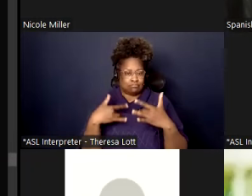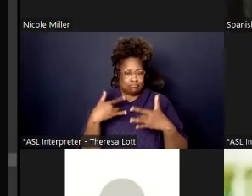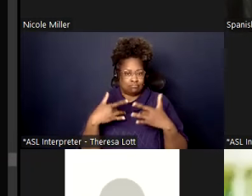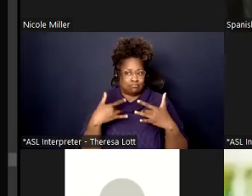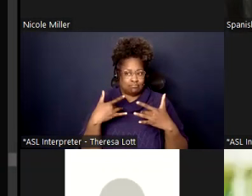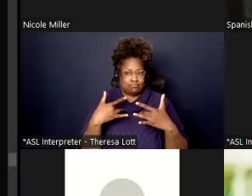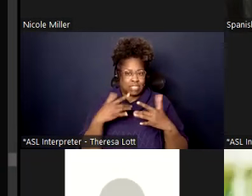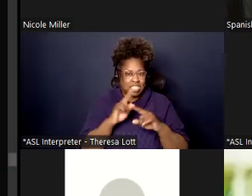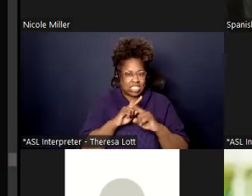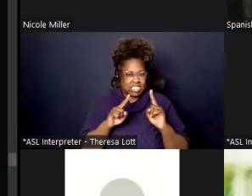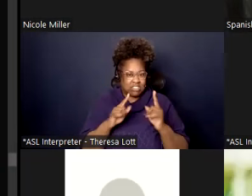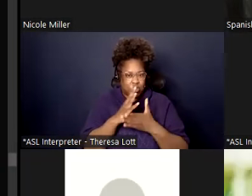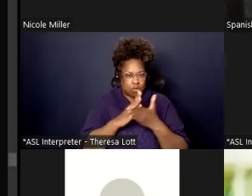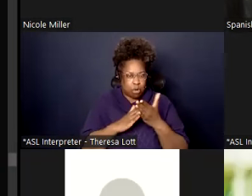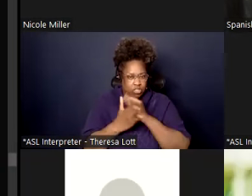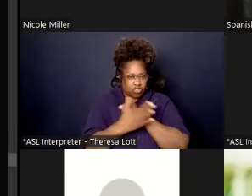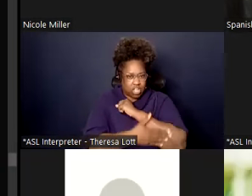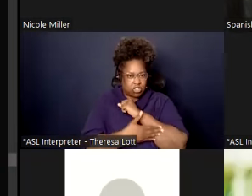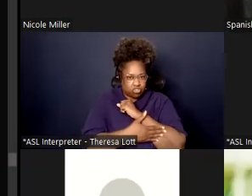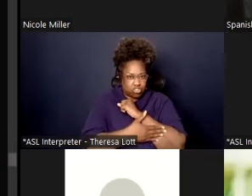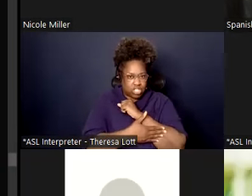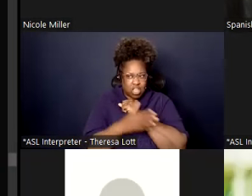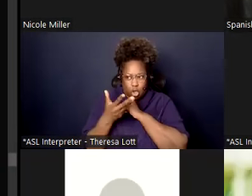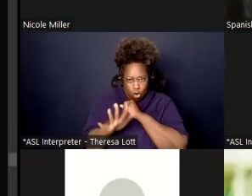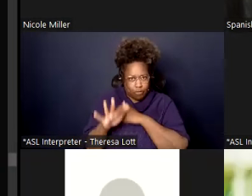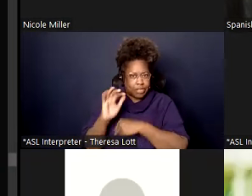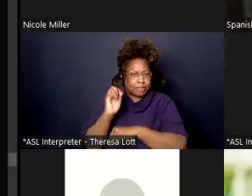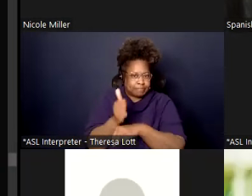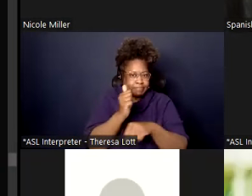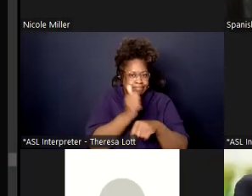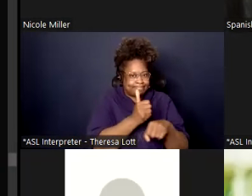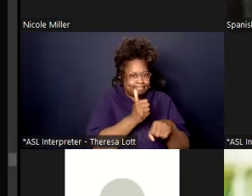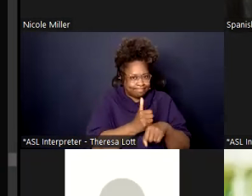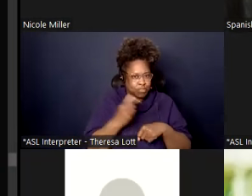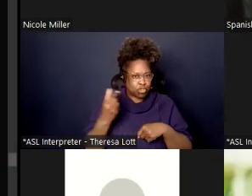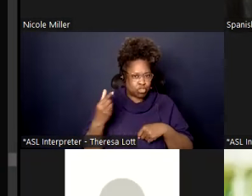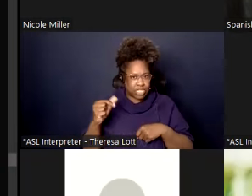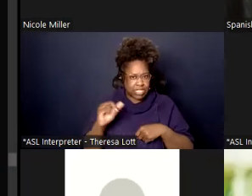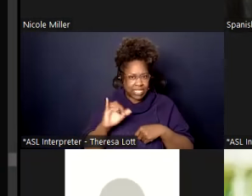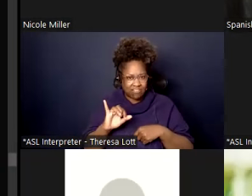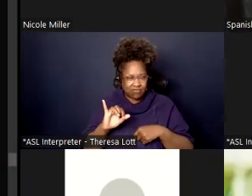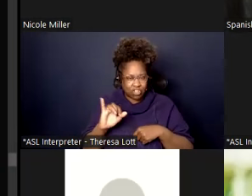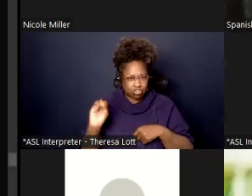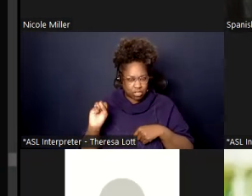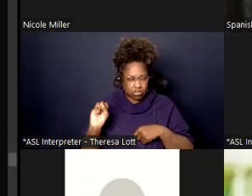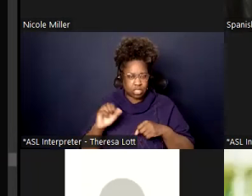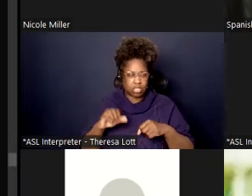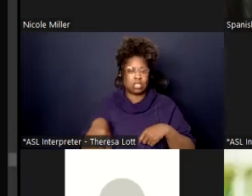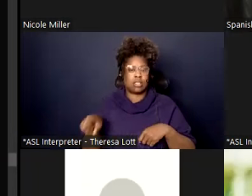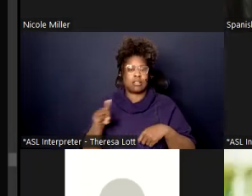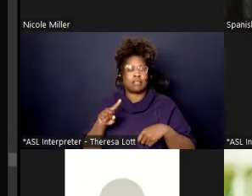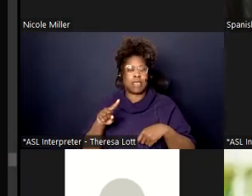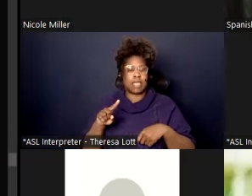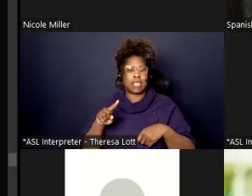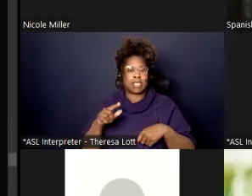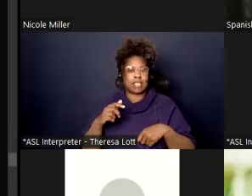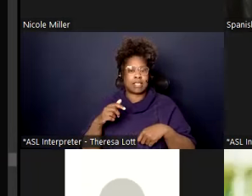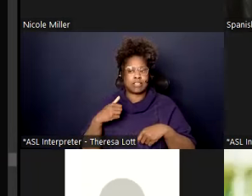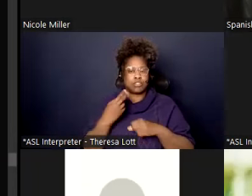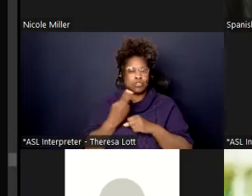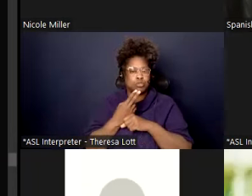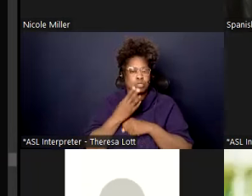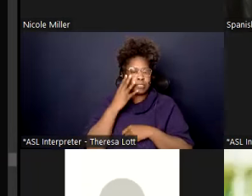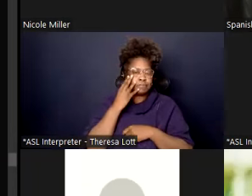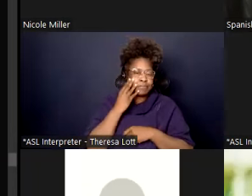country that have really strong green infrastructure programs underway already is ways that they use the experience and